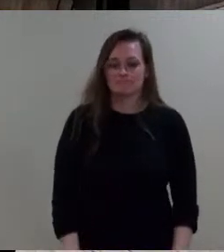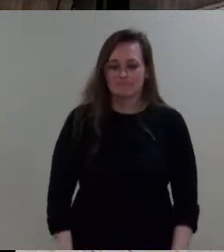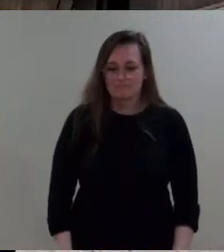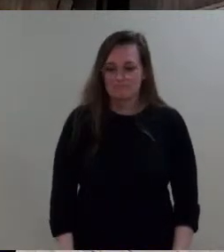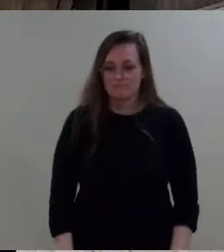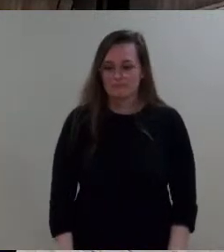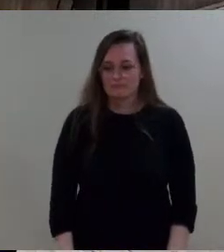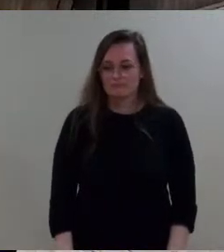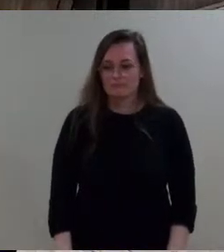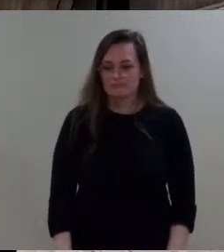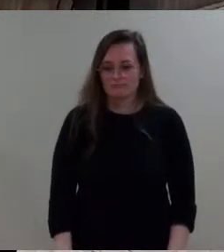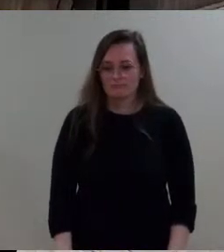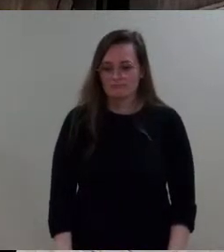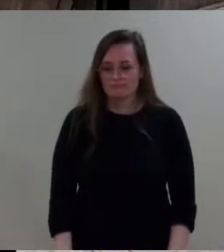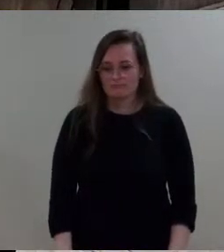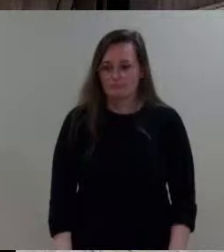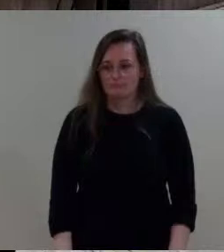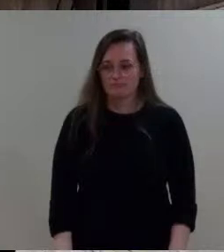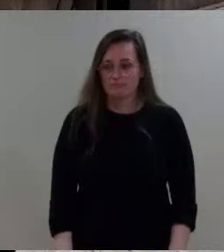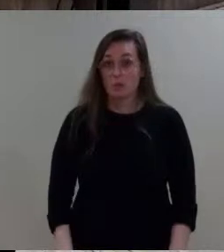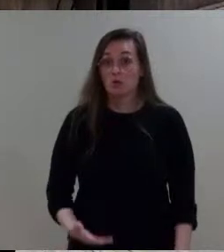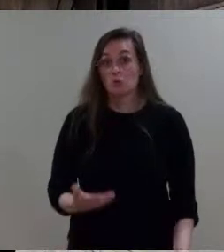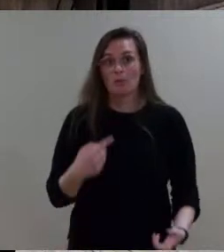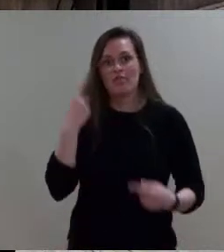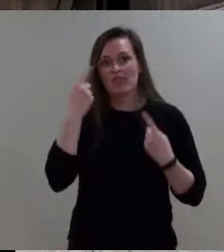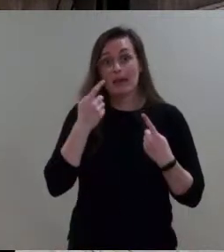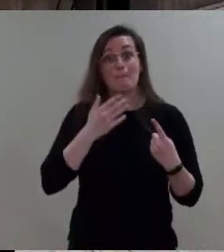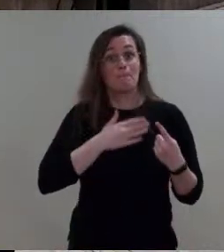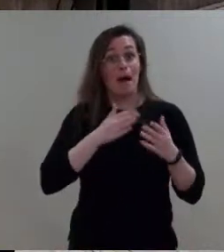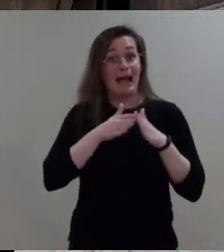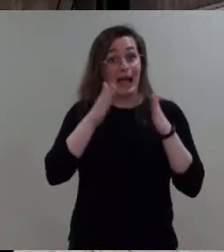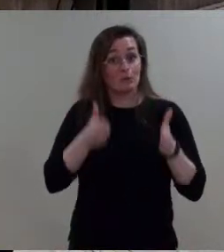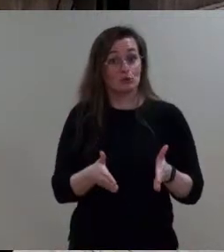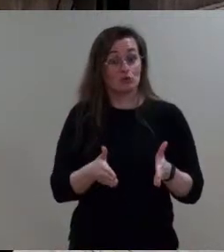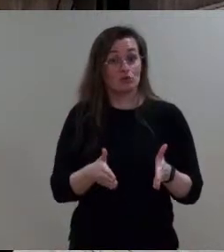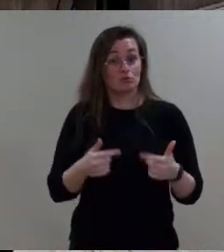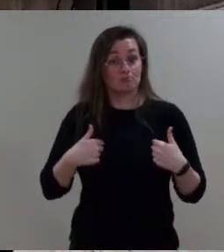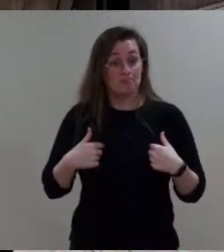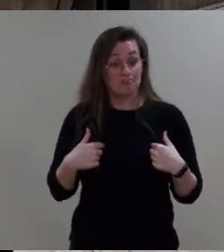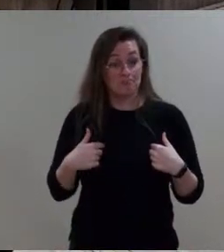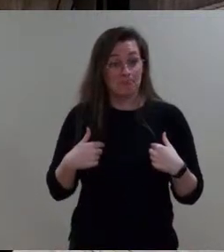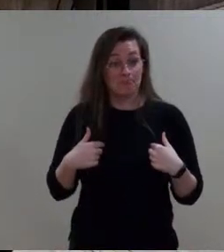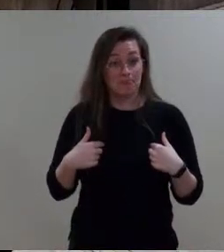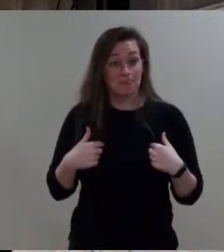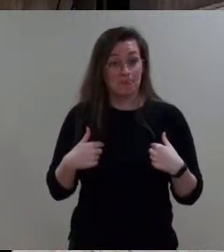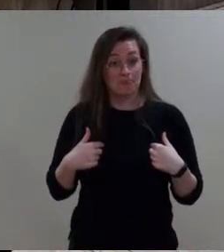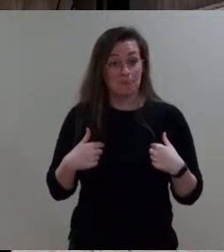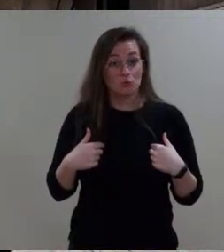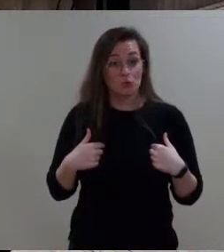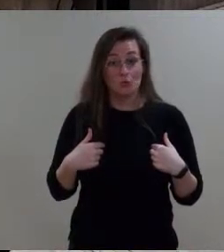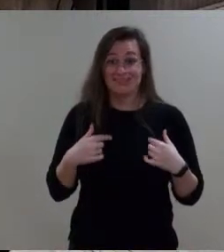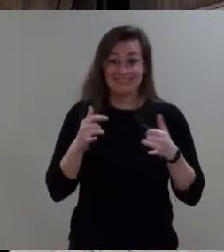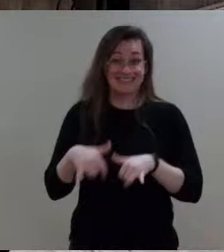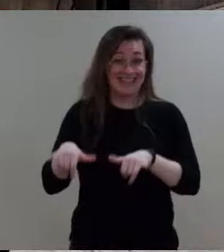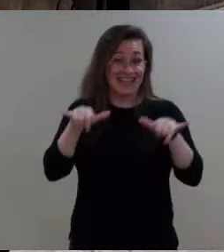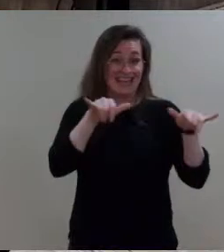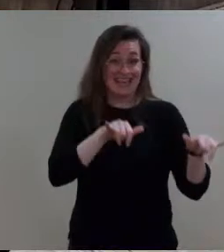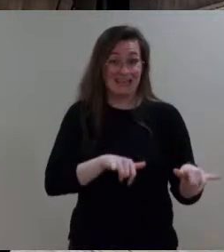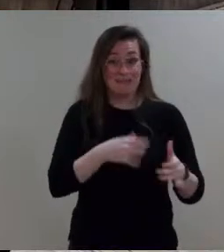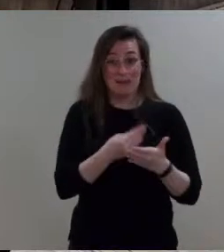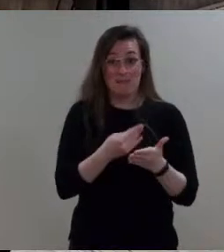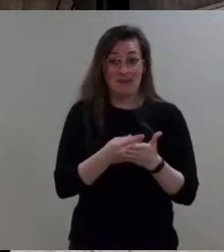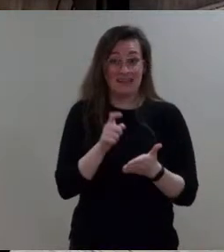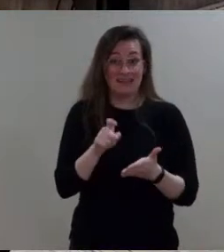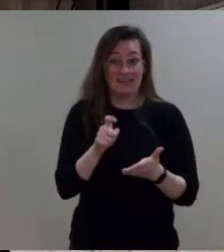basically, this house, because I look at my house, and I have to cut back like everybody else has to cut